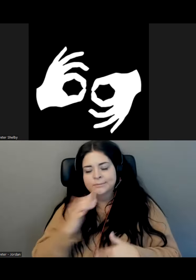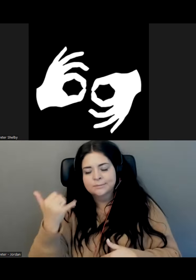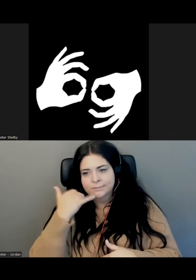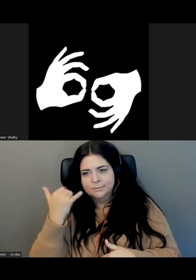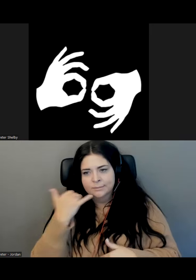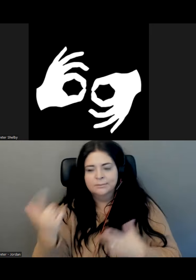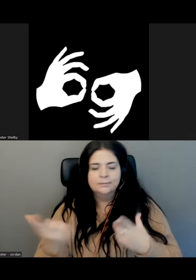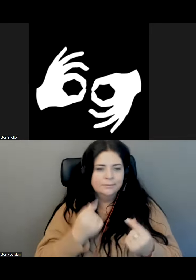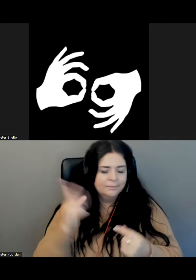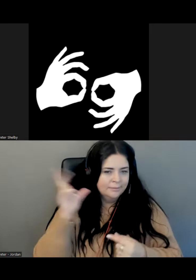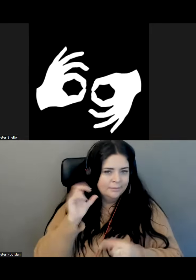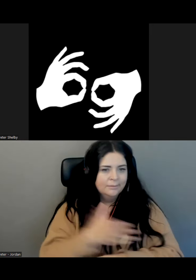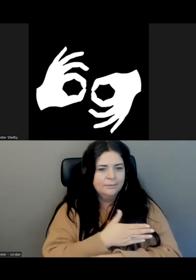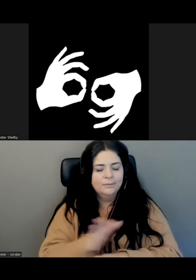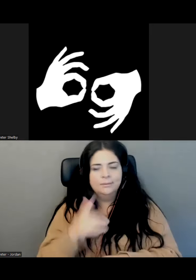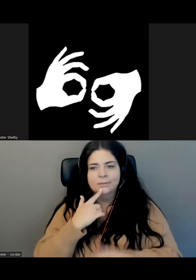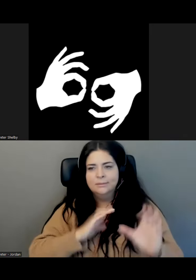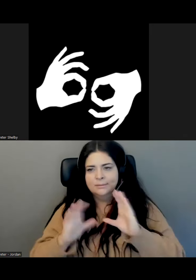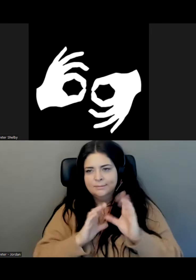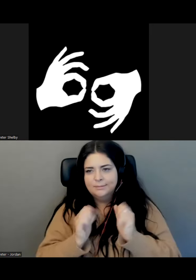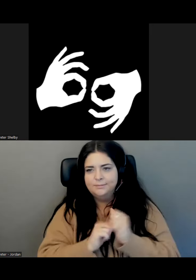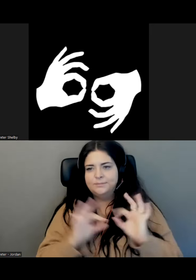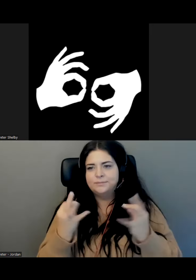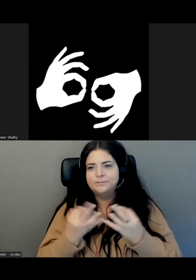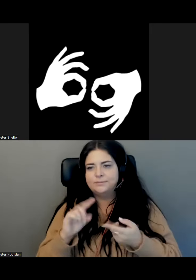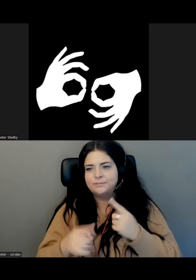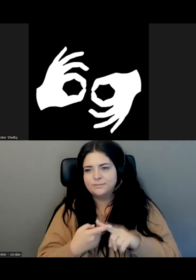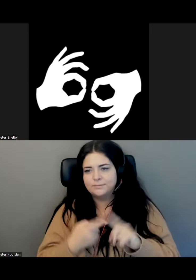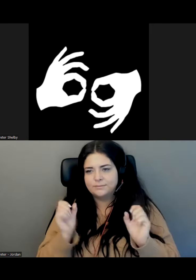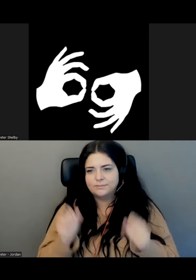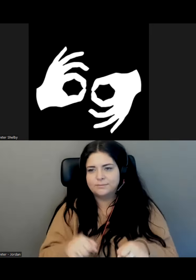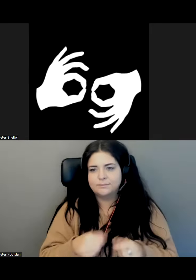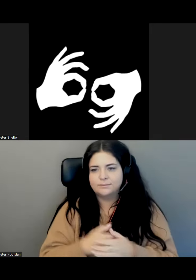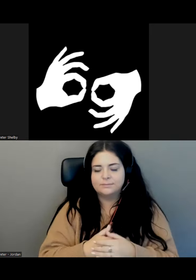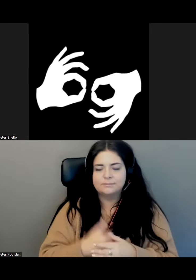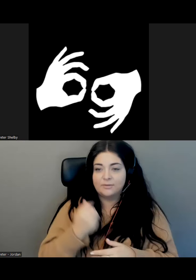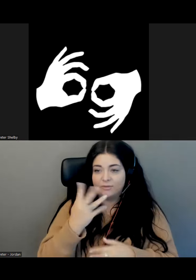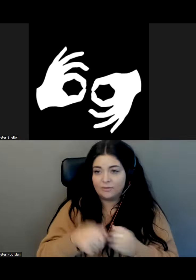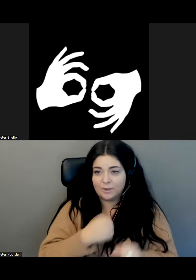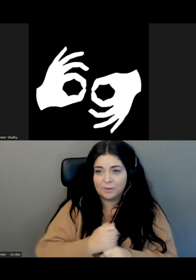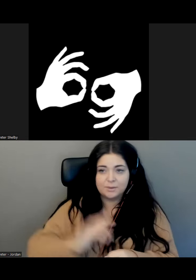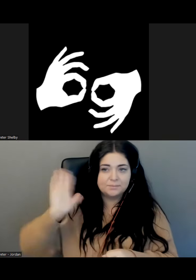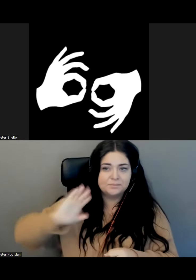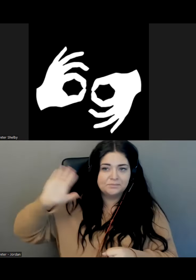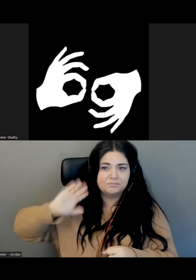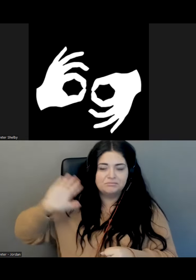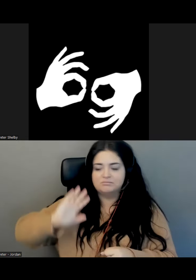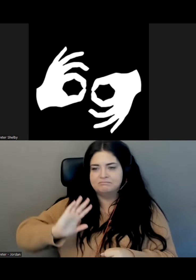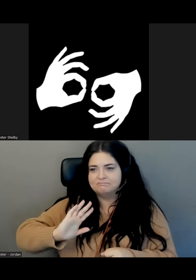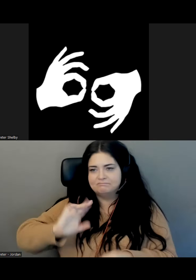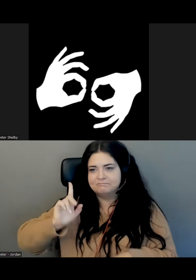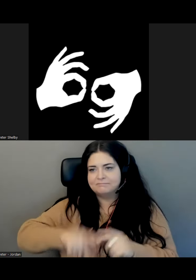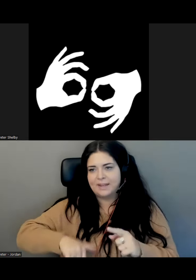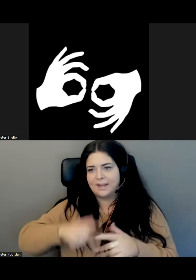listen to music, have conversations with family and friends, when years ago that probably would not have been